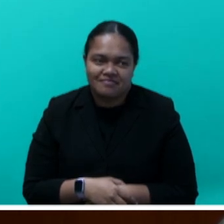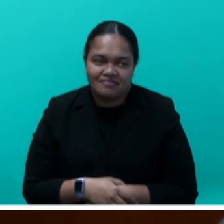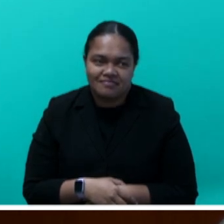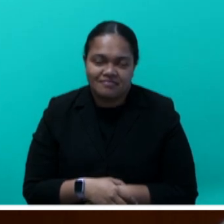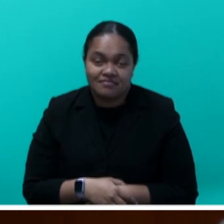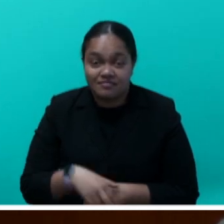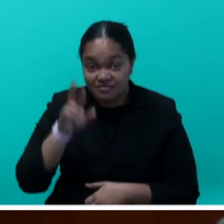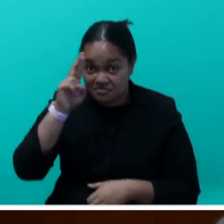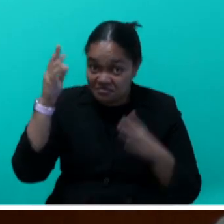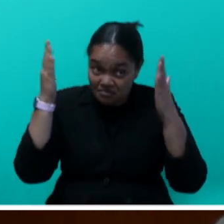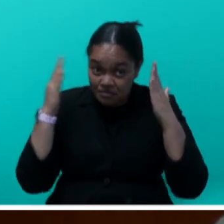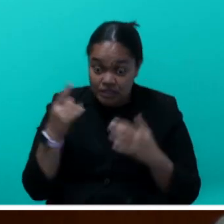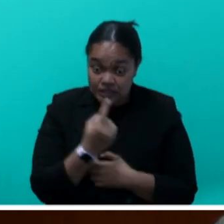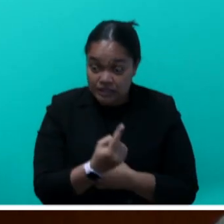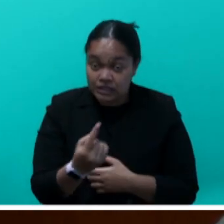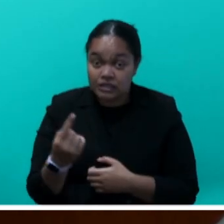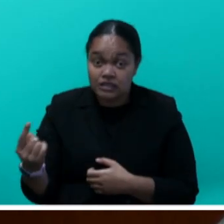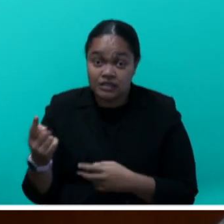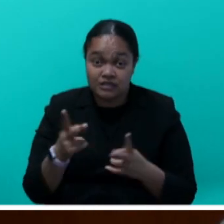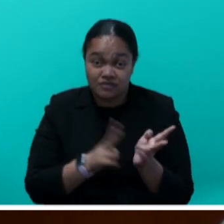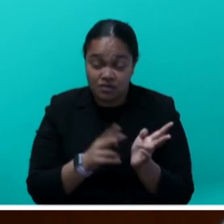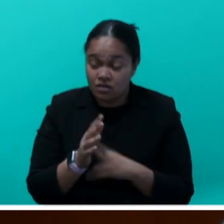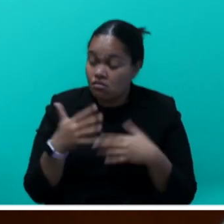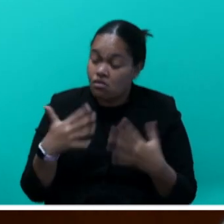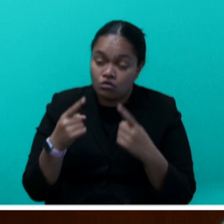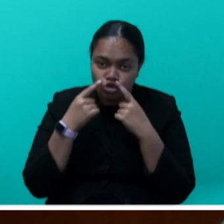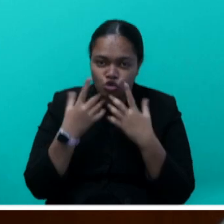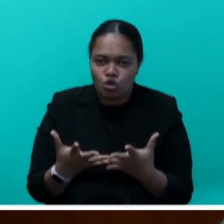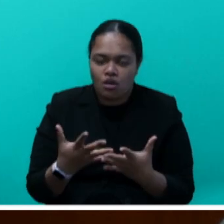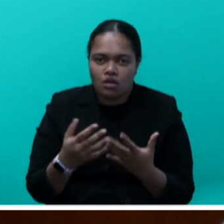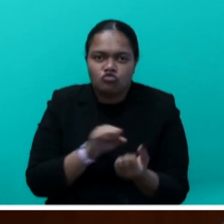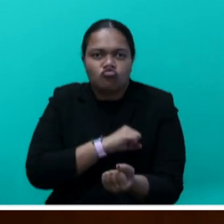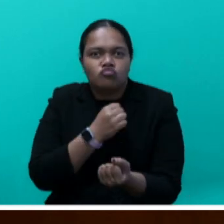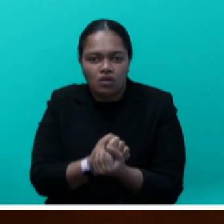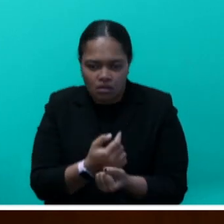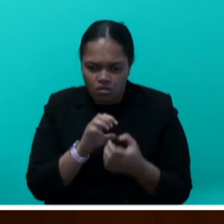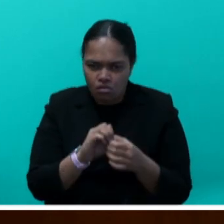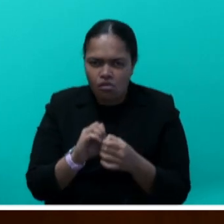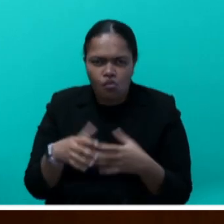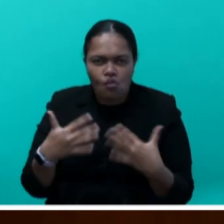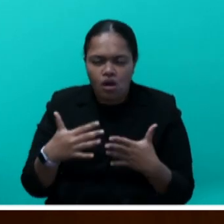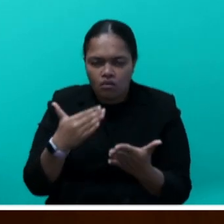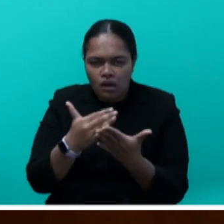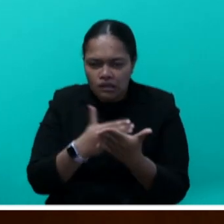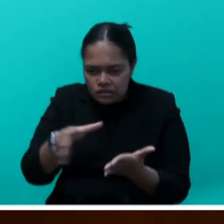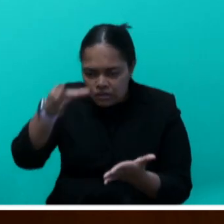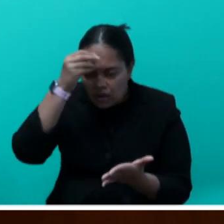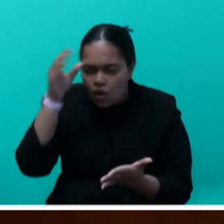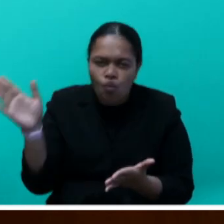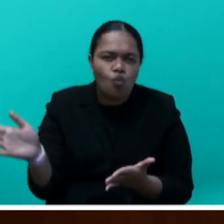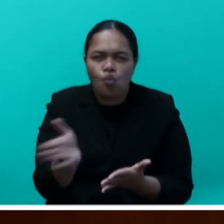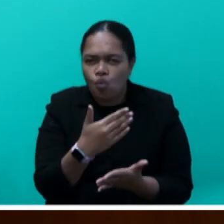Mr. Speaker, sir, each province showcased unique strength and innovation that can serve as lessons for all